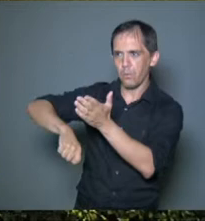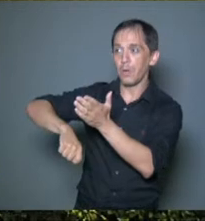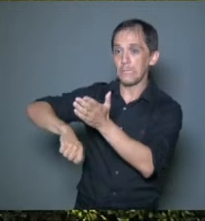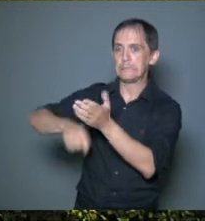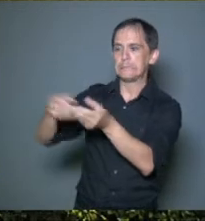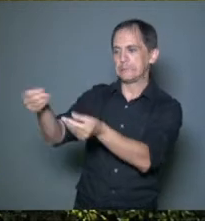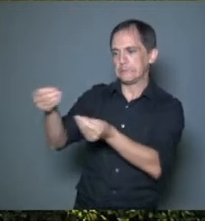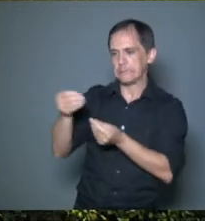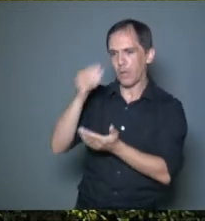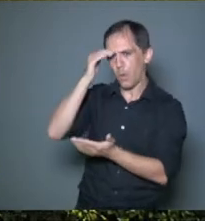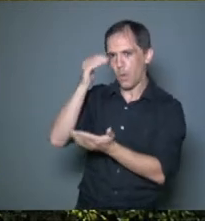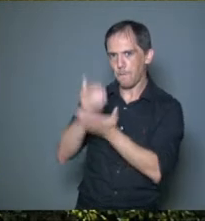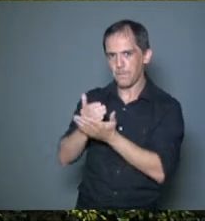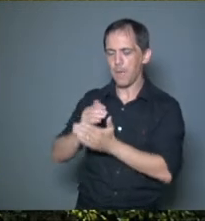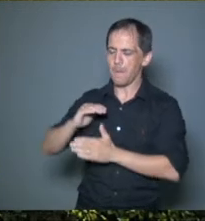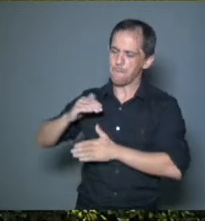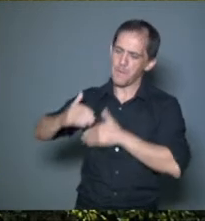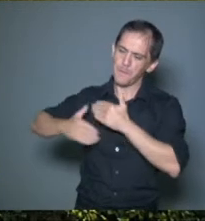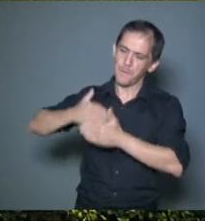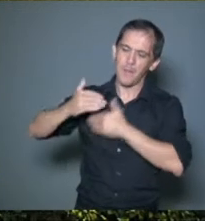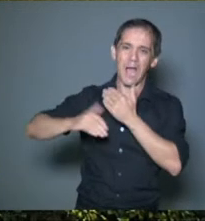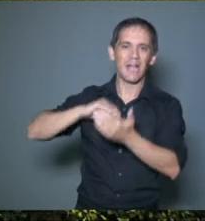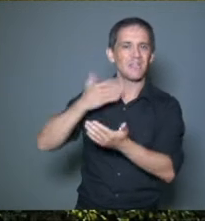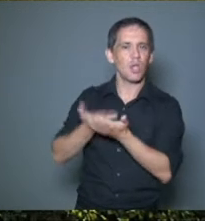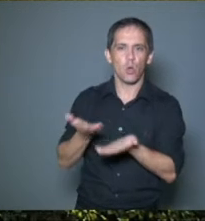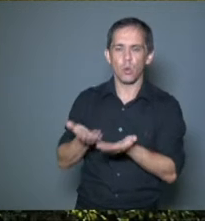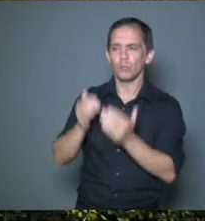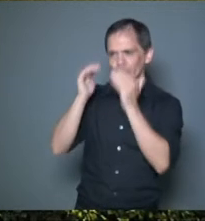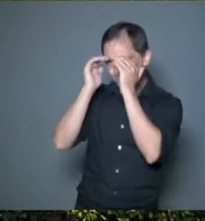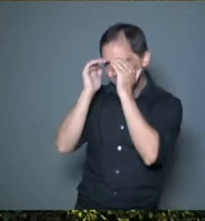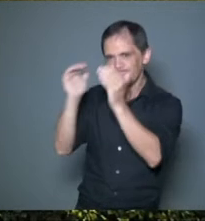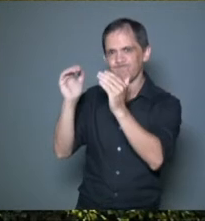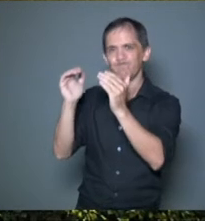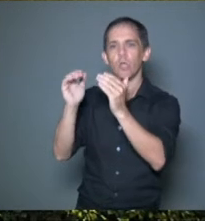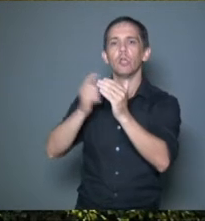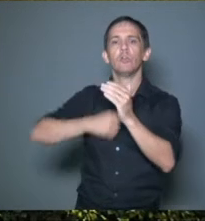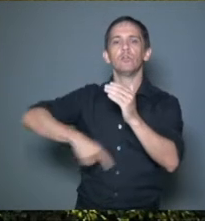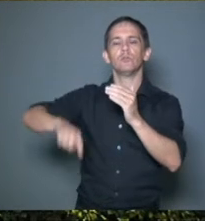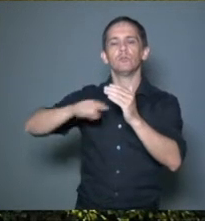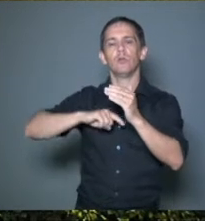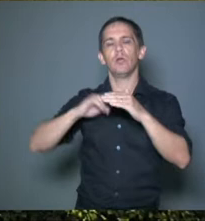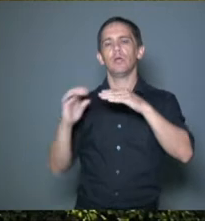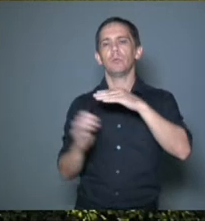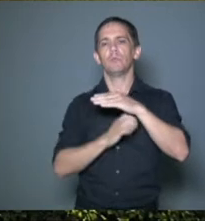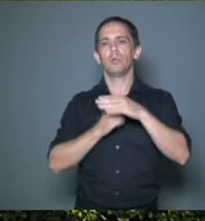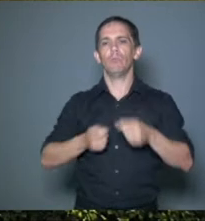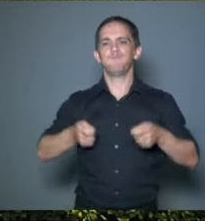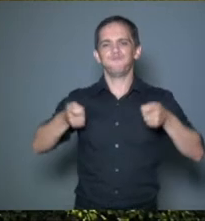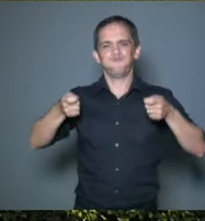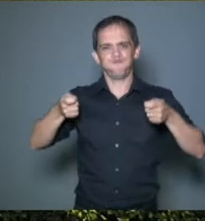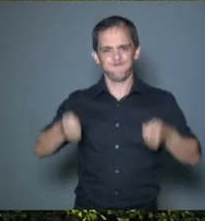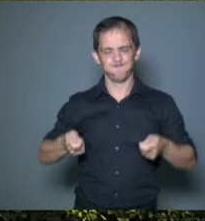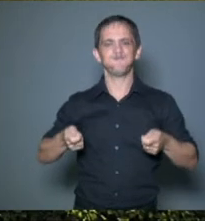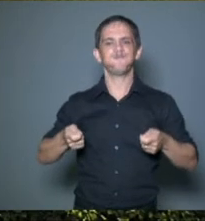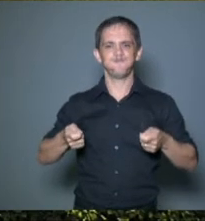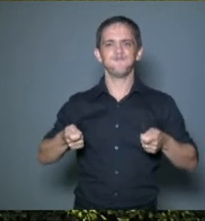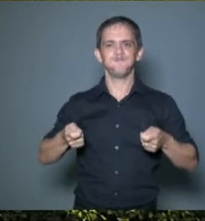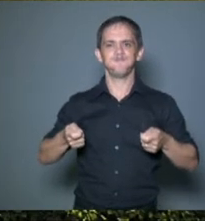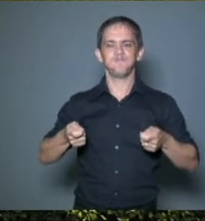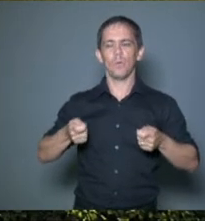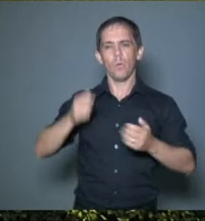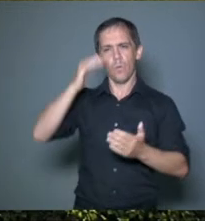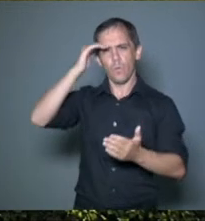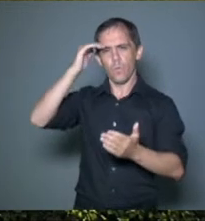standards. So sustainability has evolved since then, and today the company is more robust and